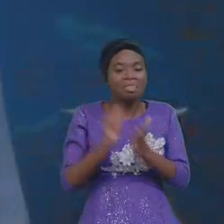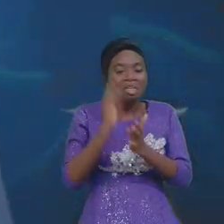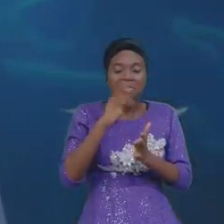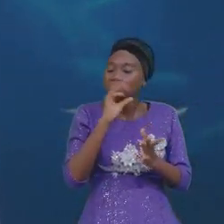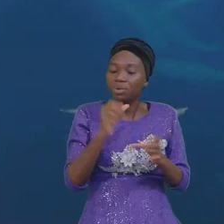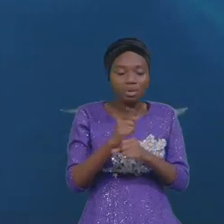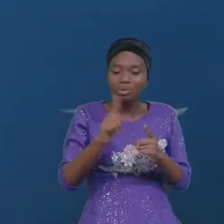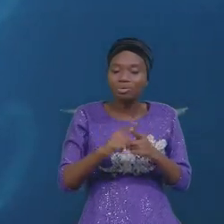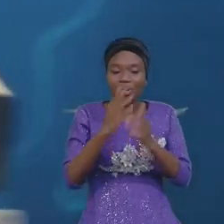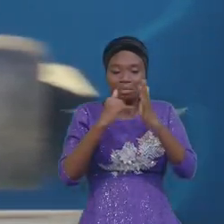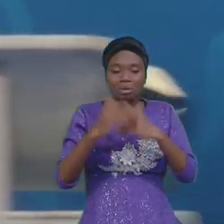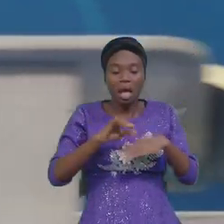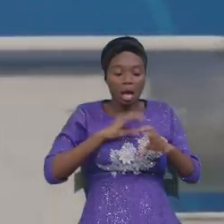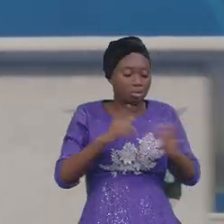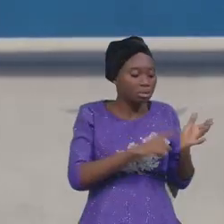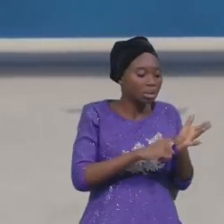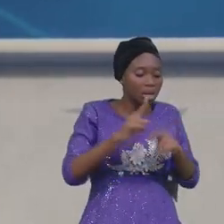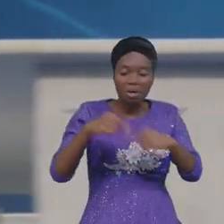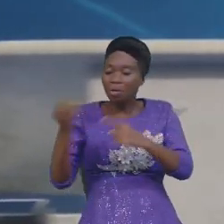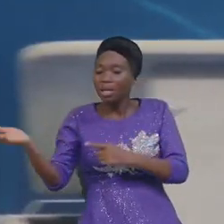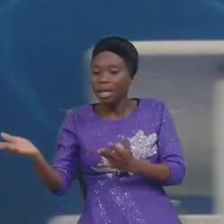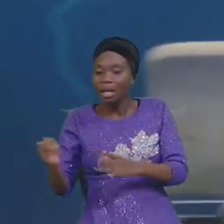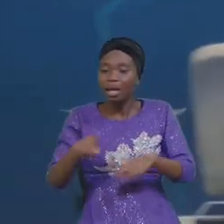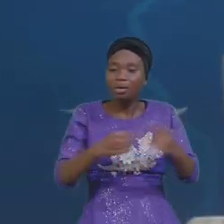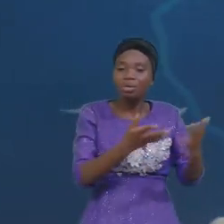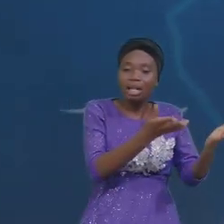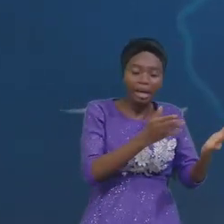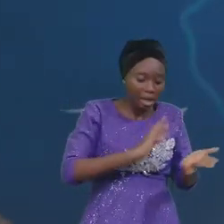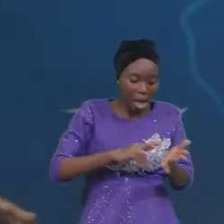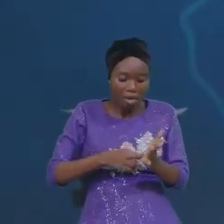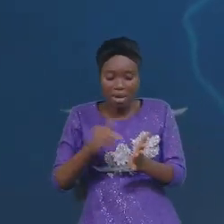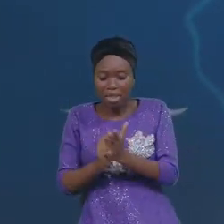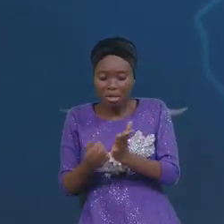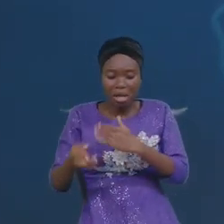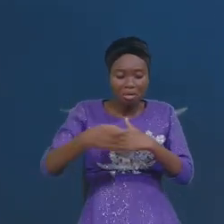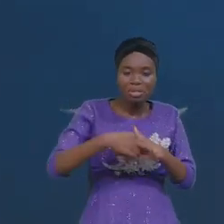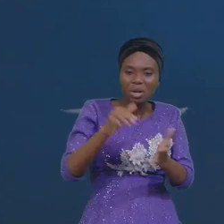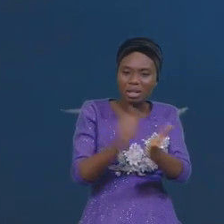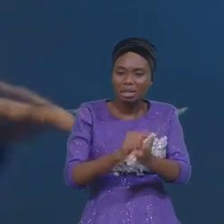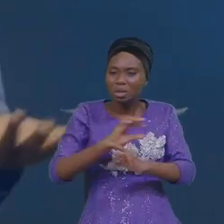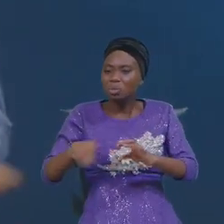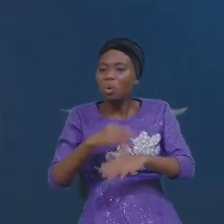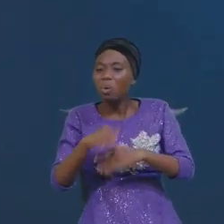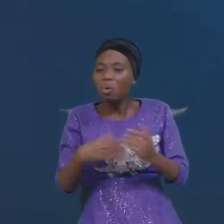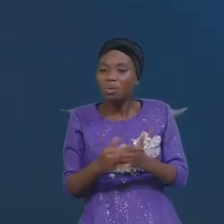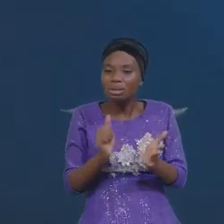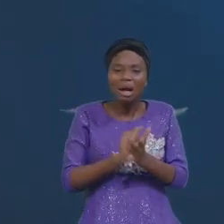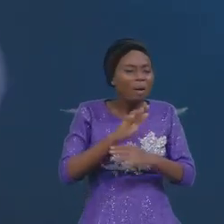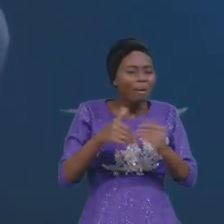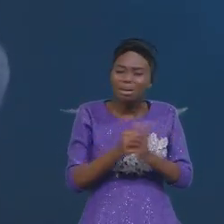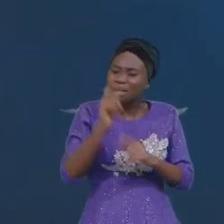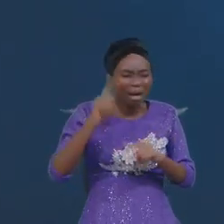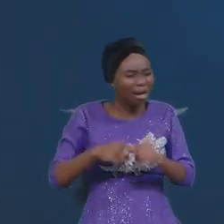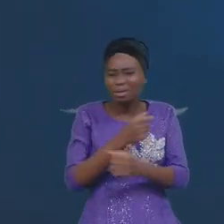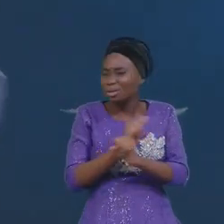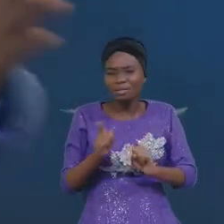I do this, I go here, I go there, I repair that, I restore that, I do all that. All that cannot save you.